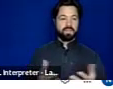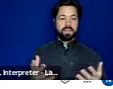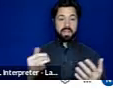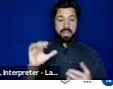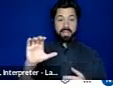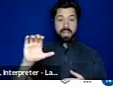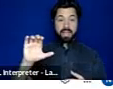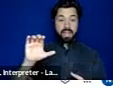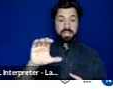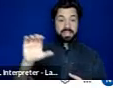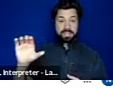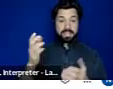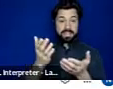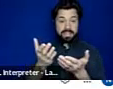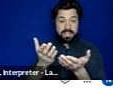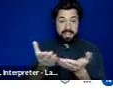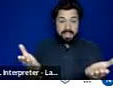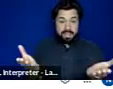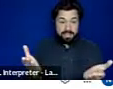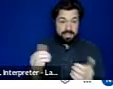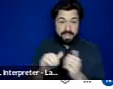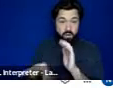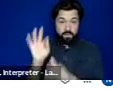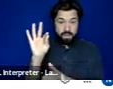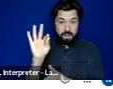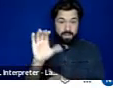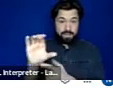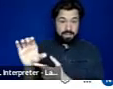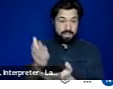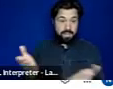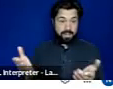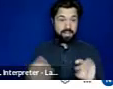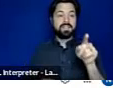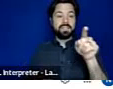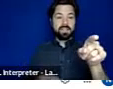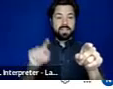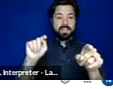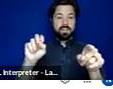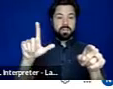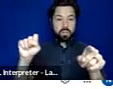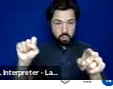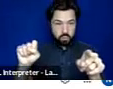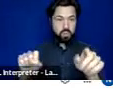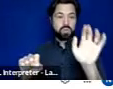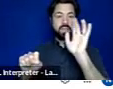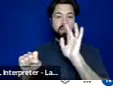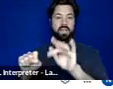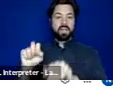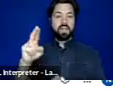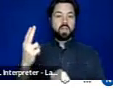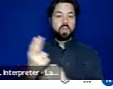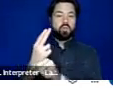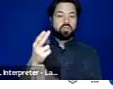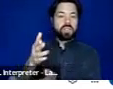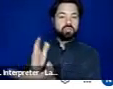Creative Commons materials, you go to tools, you go to usage rights, and you hit